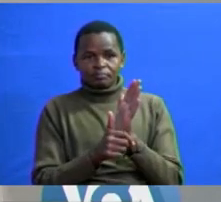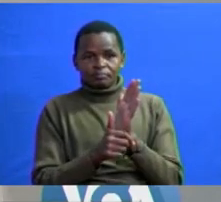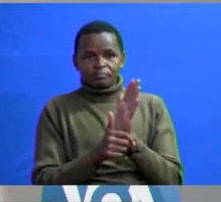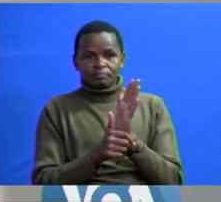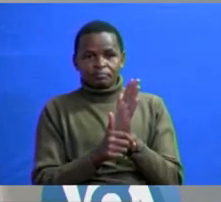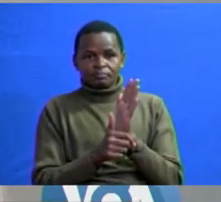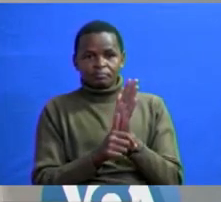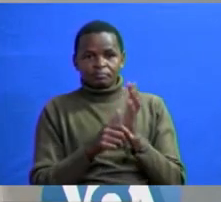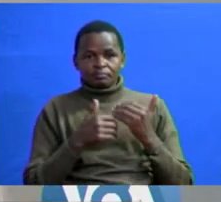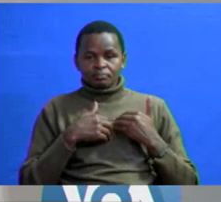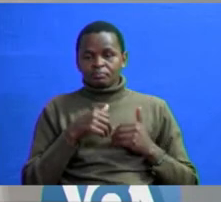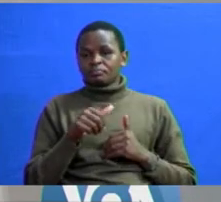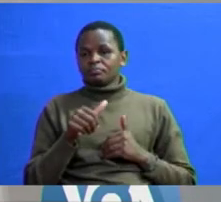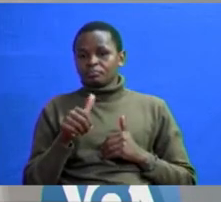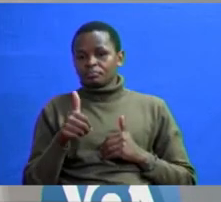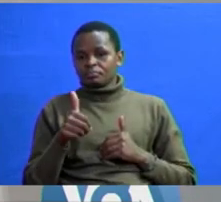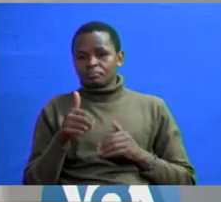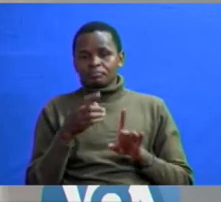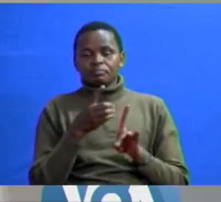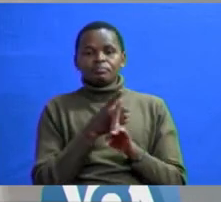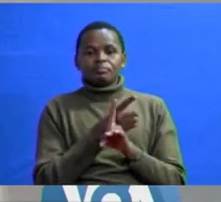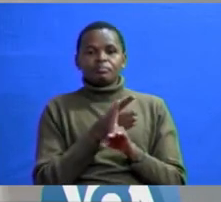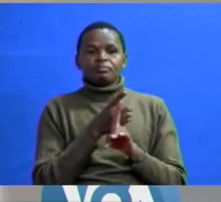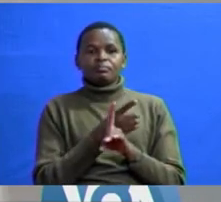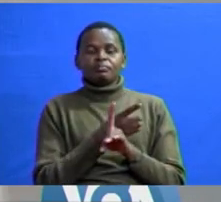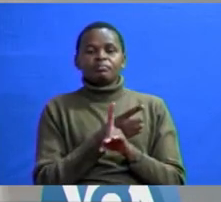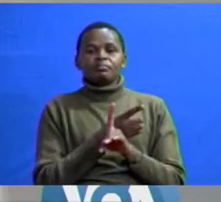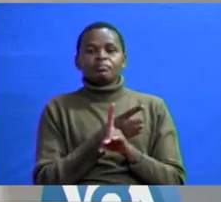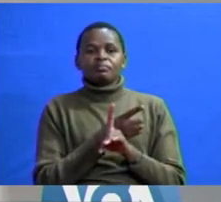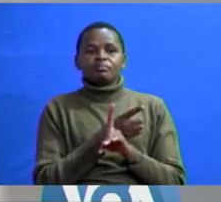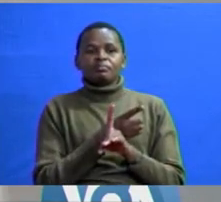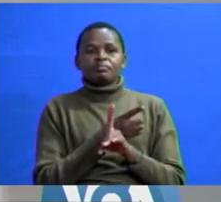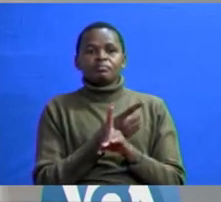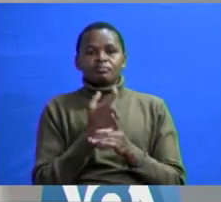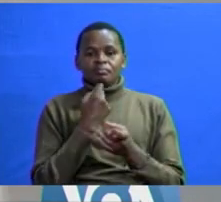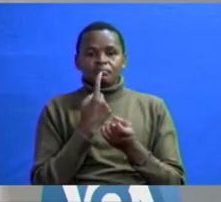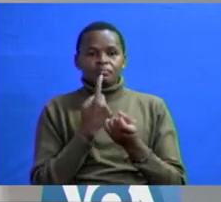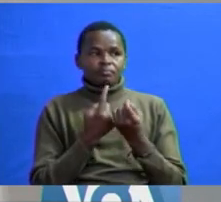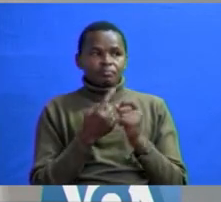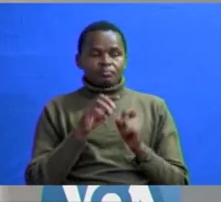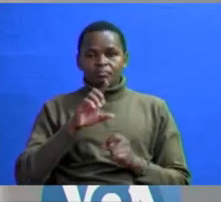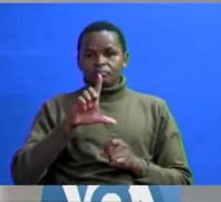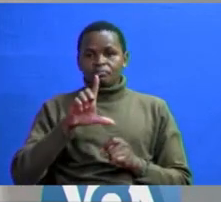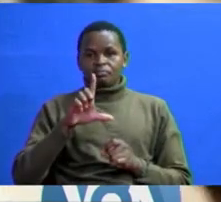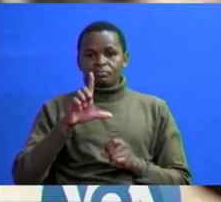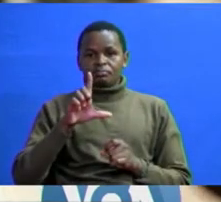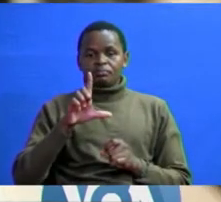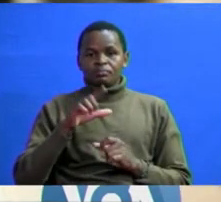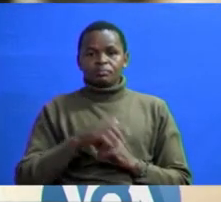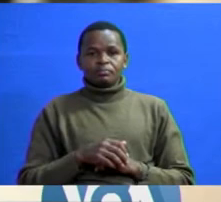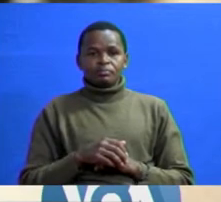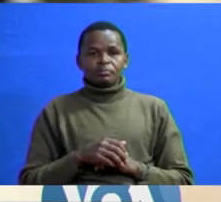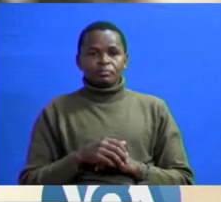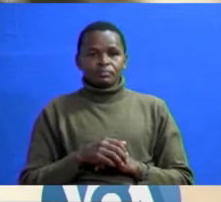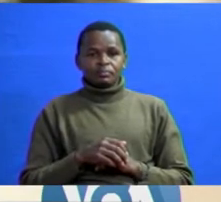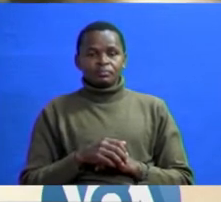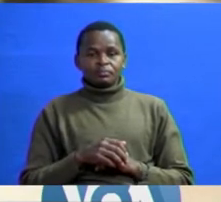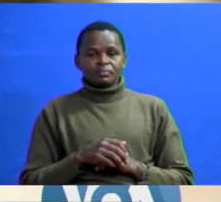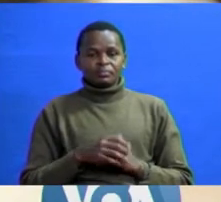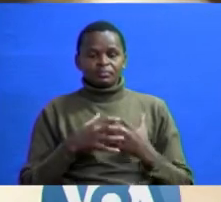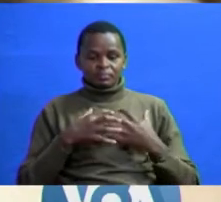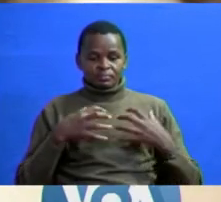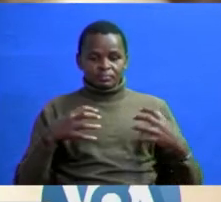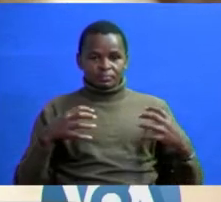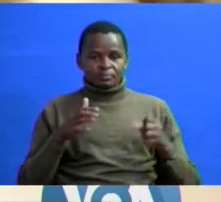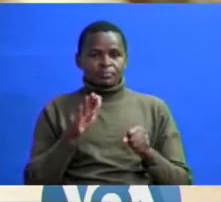one catastrophe after the other in different or various fields of medicine will ensue. Adam says refugees need